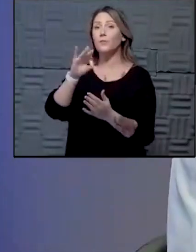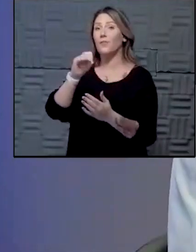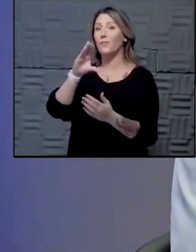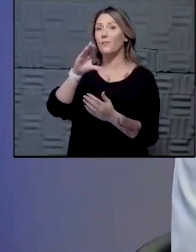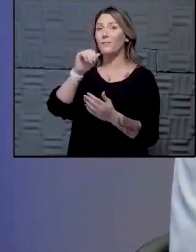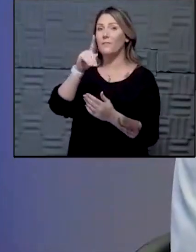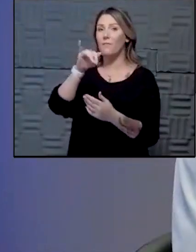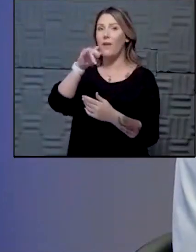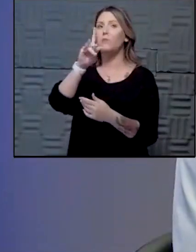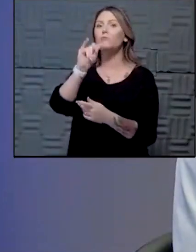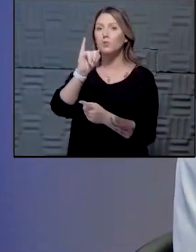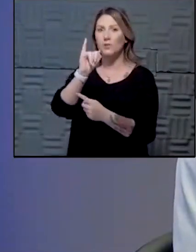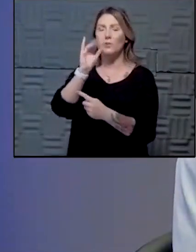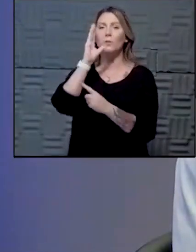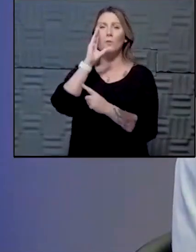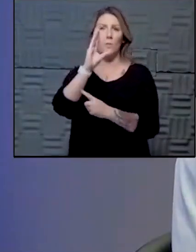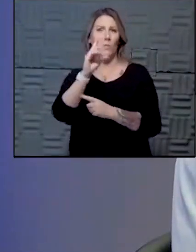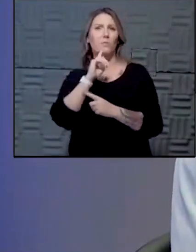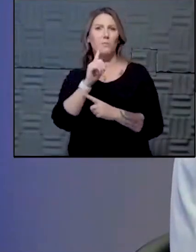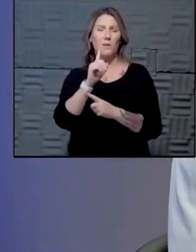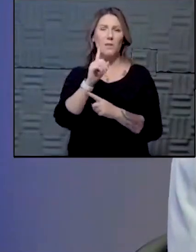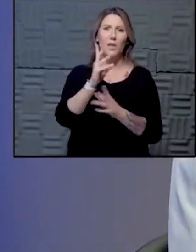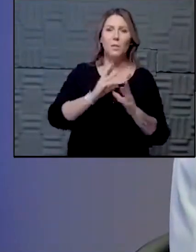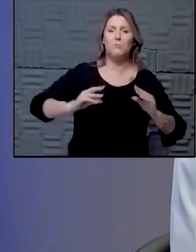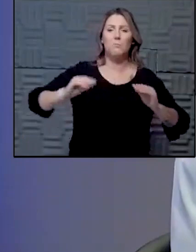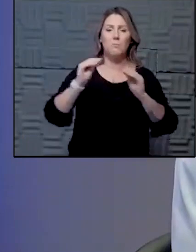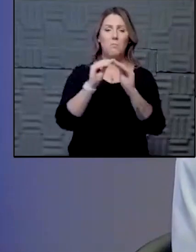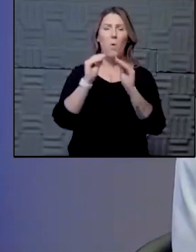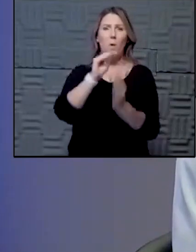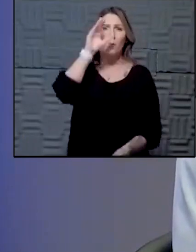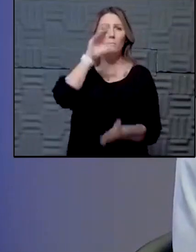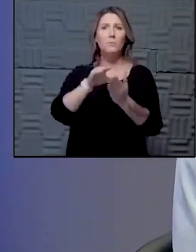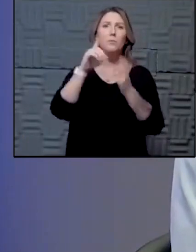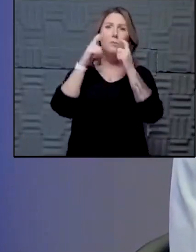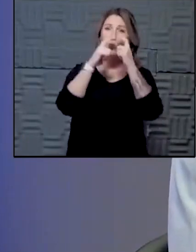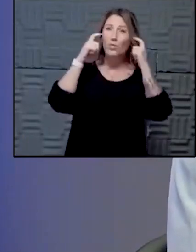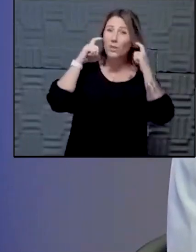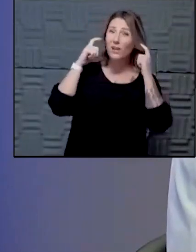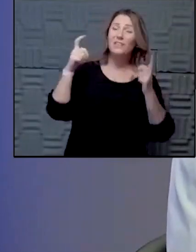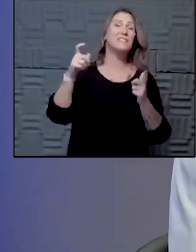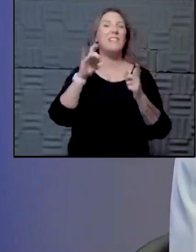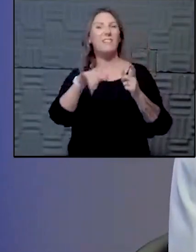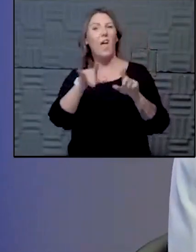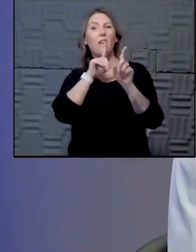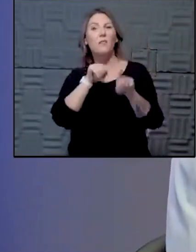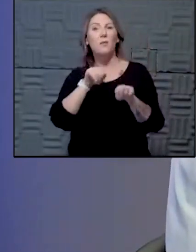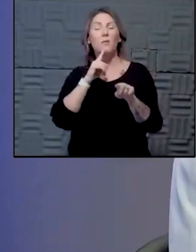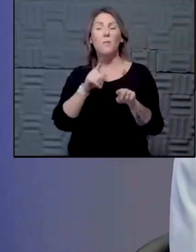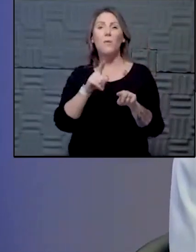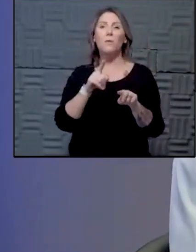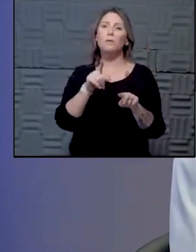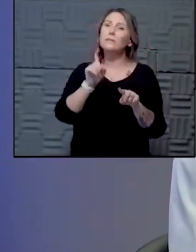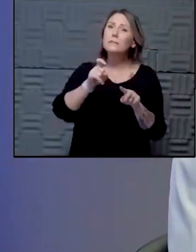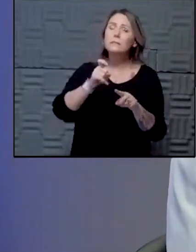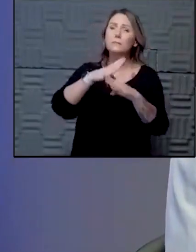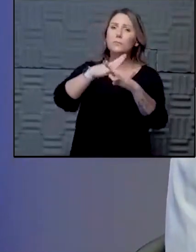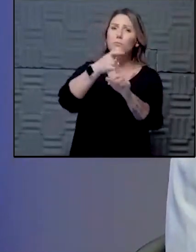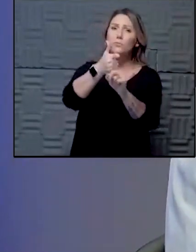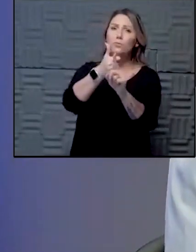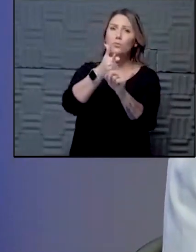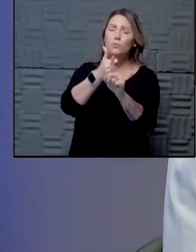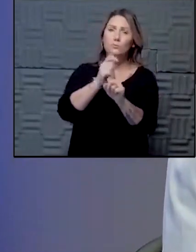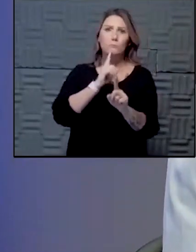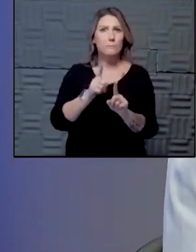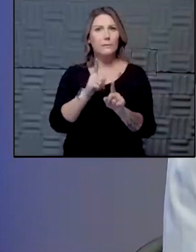you know, likely there's going to be a stepwise progression to reducing mask mandates. And in that case, you really, again, need to protect yourself because you don't